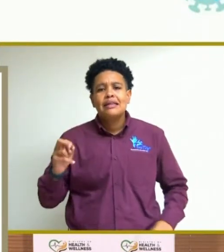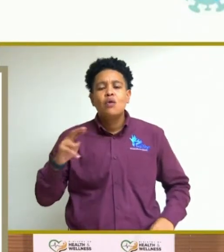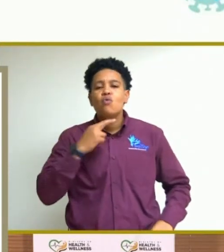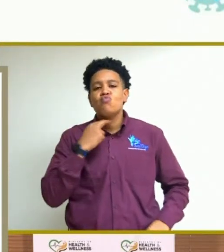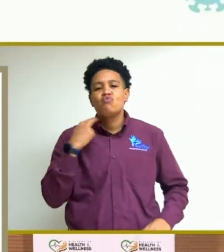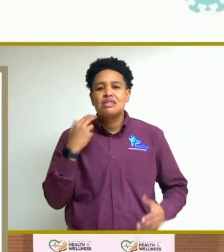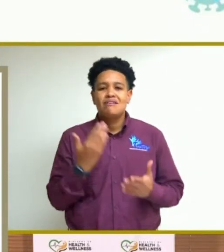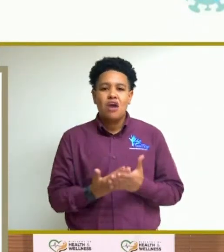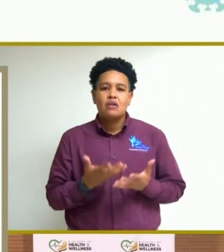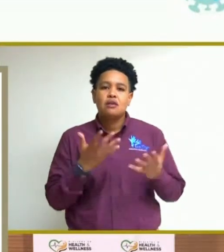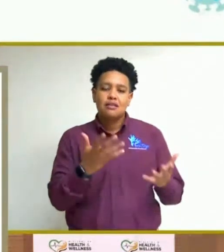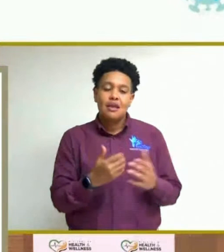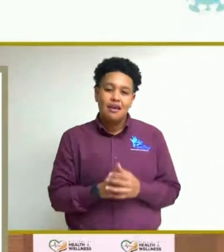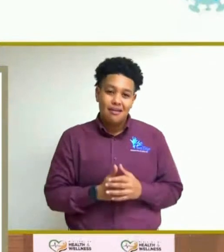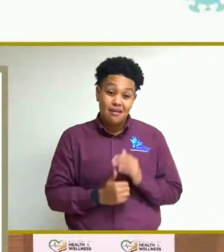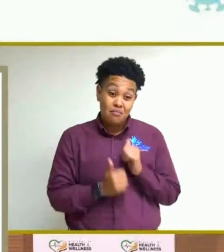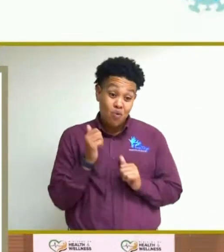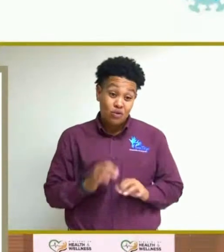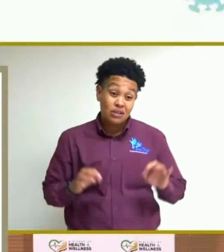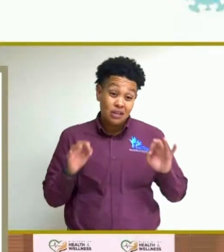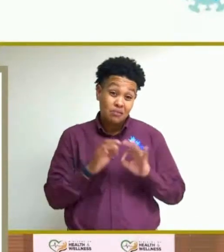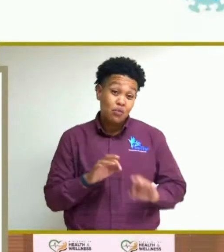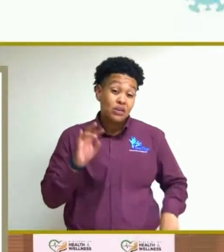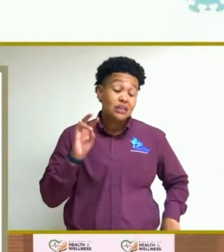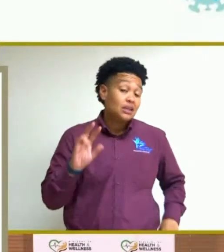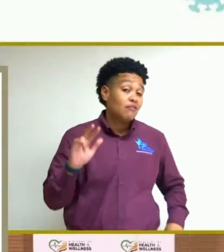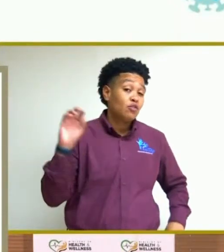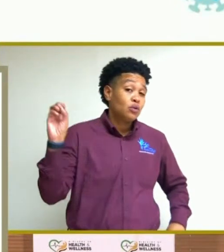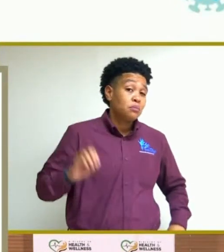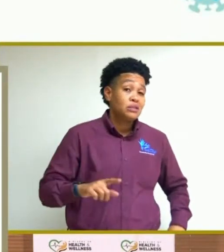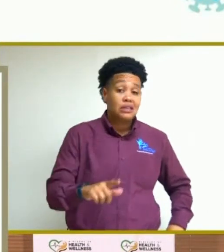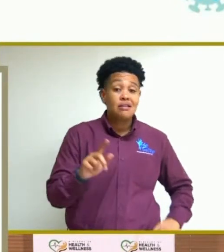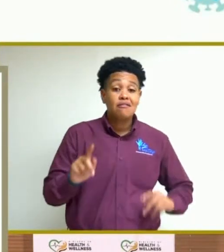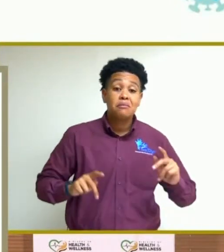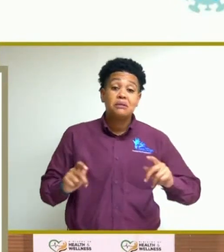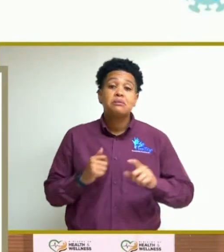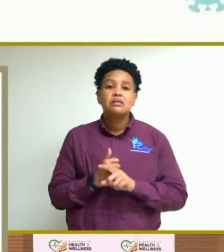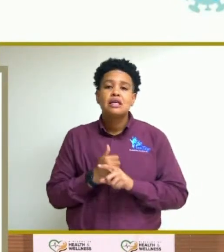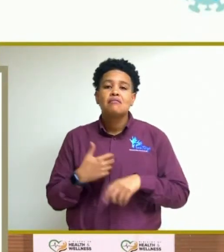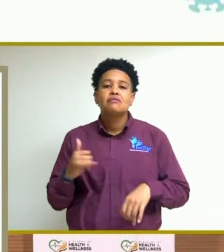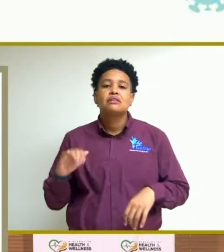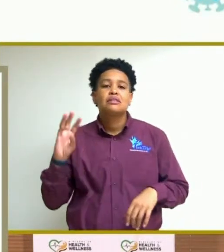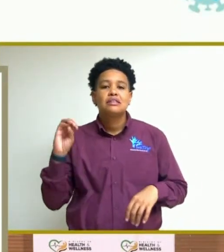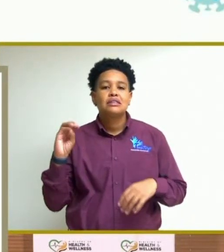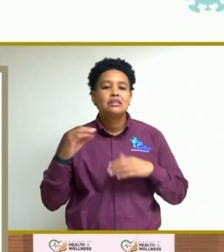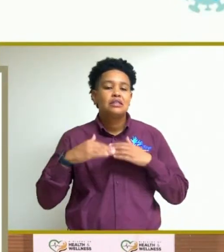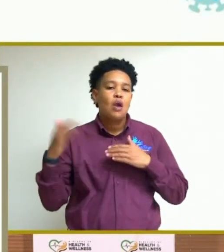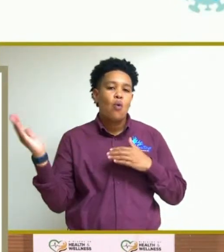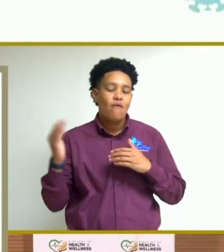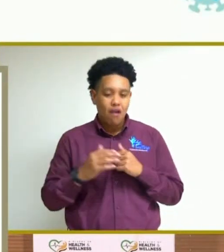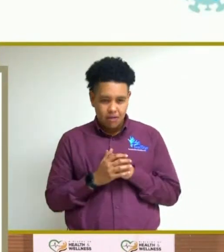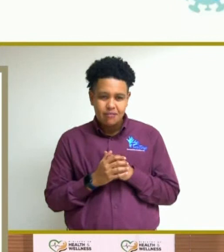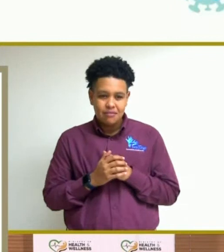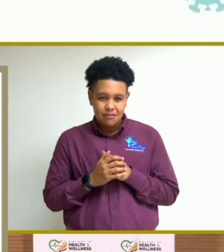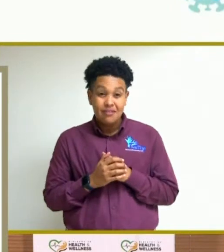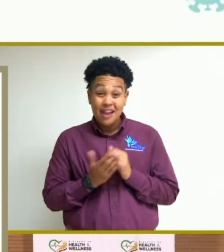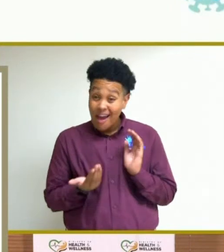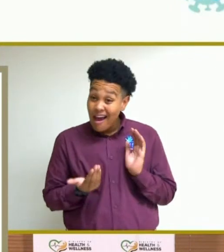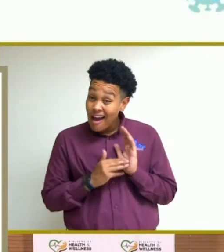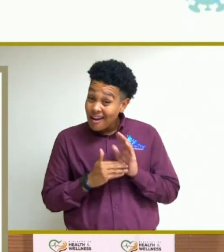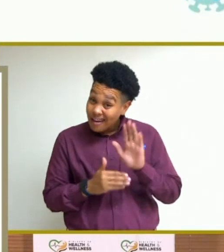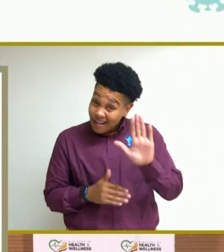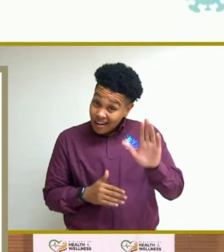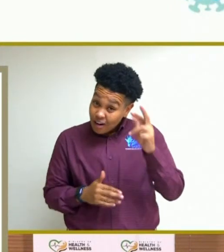factor. Most importantly, 73% of persons are 60 years and older. Again,